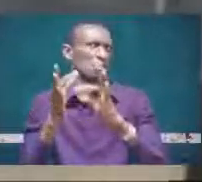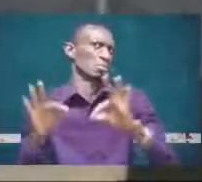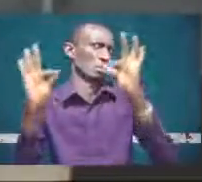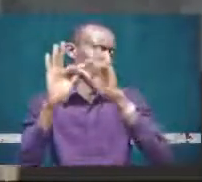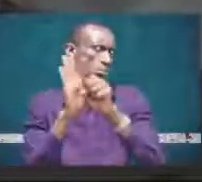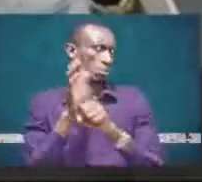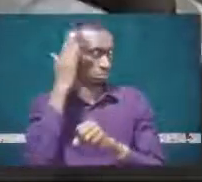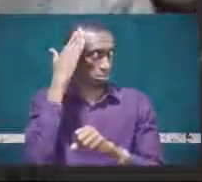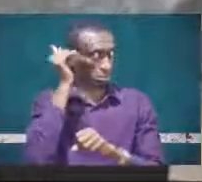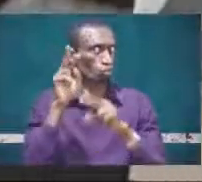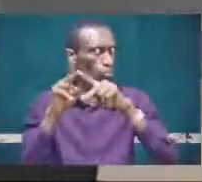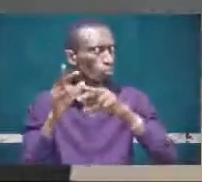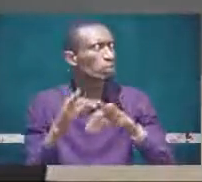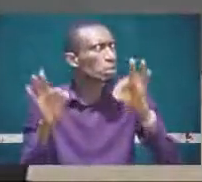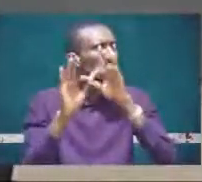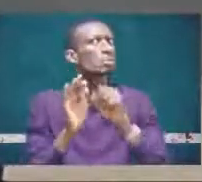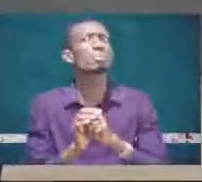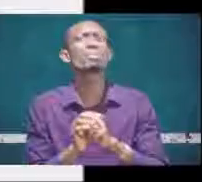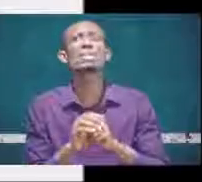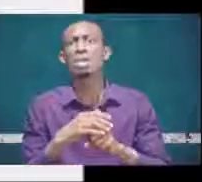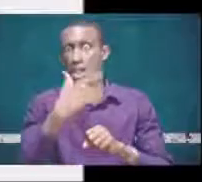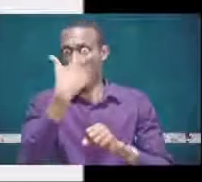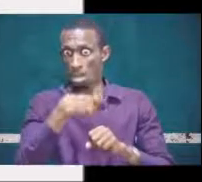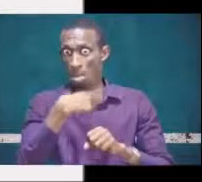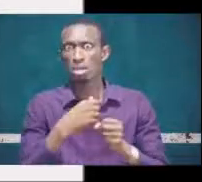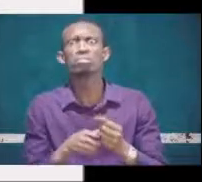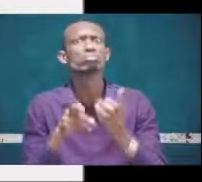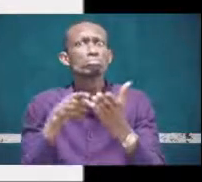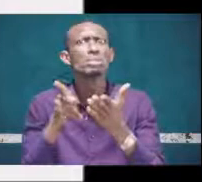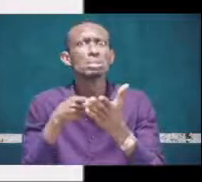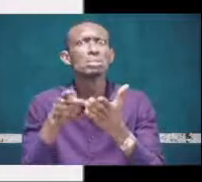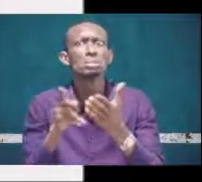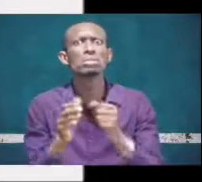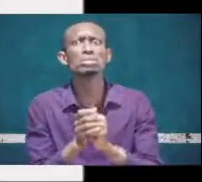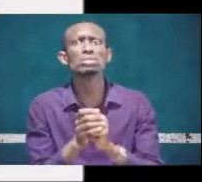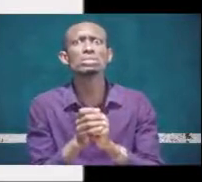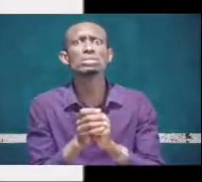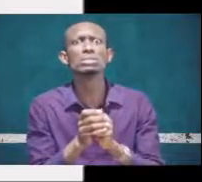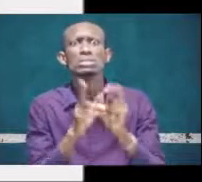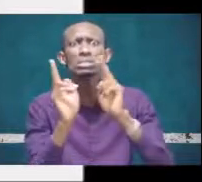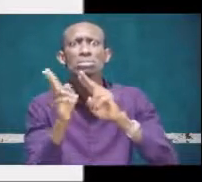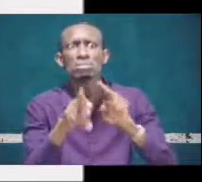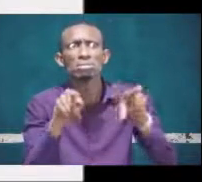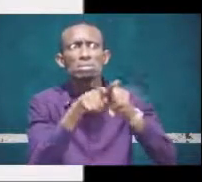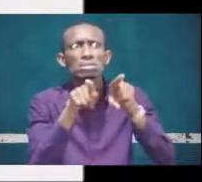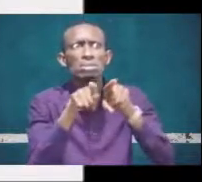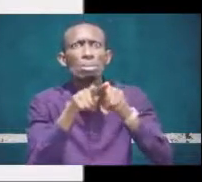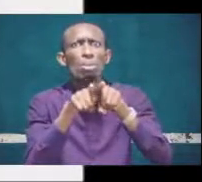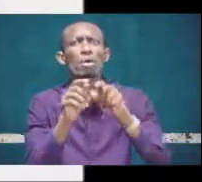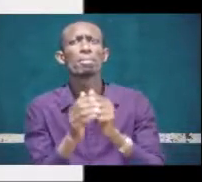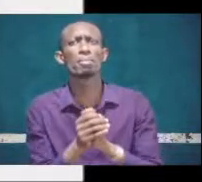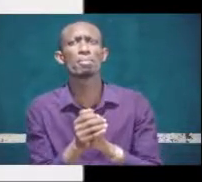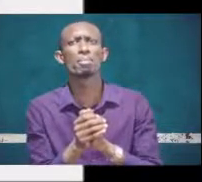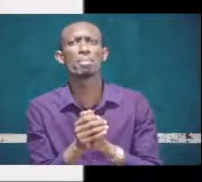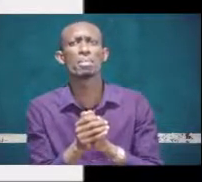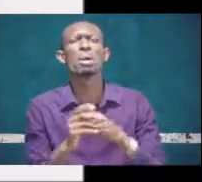So the demand for salt, people tend to buy the same quantity of salt at whatever price. Tend to buy the